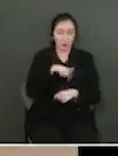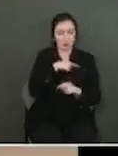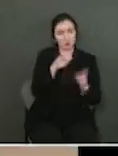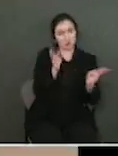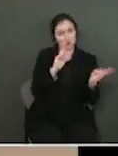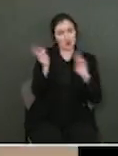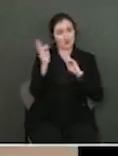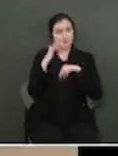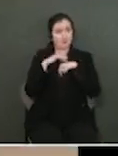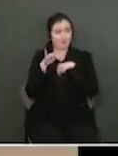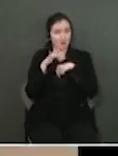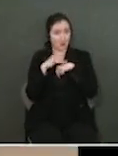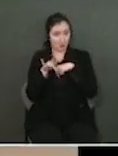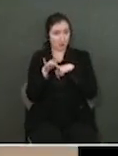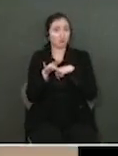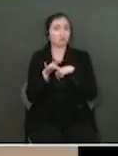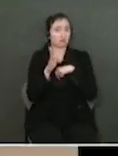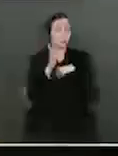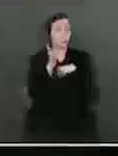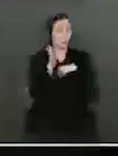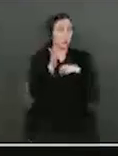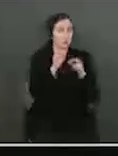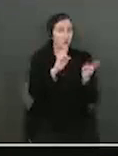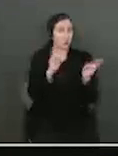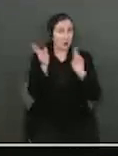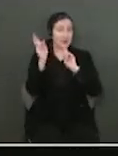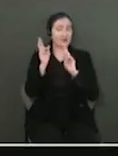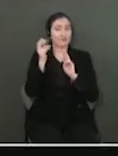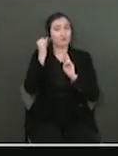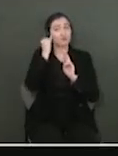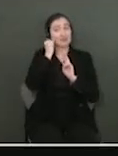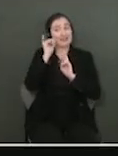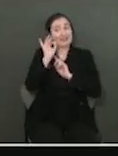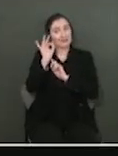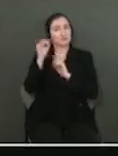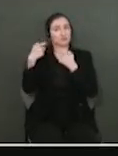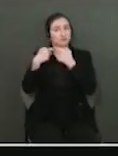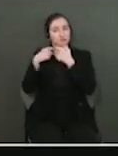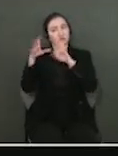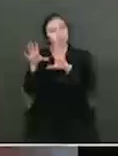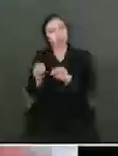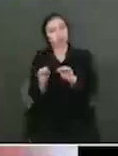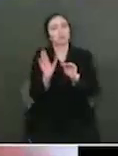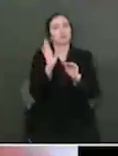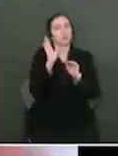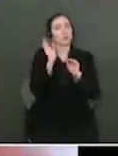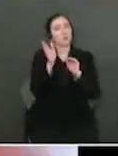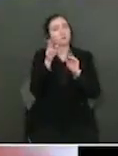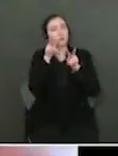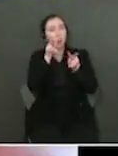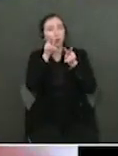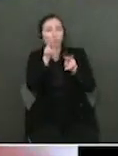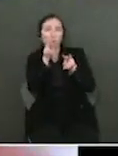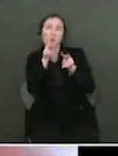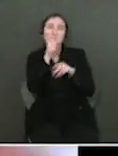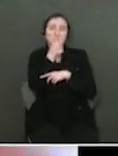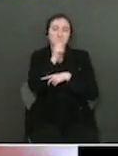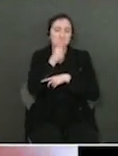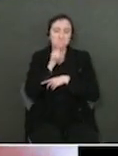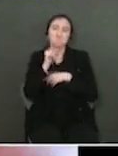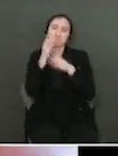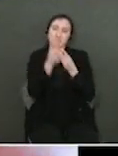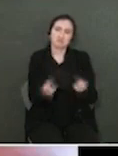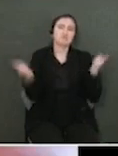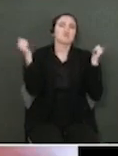are available, and we'll be ready to respond to outages. And we look forward to getting through this event and our community having